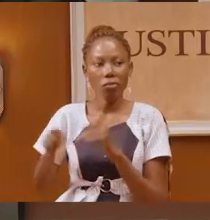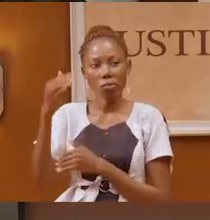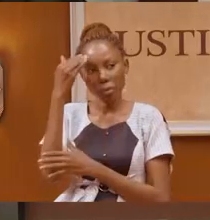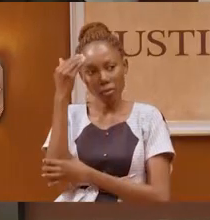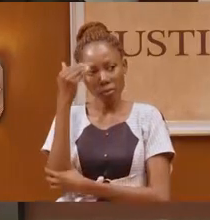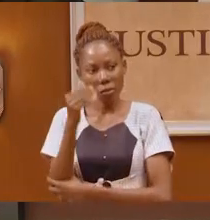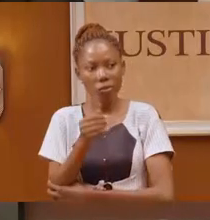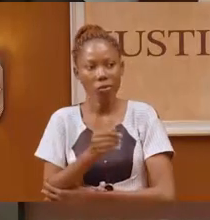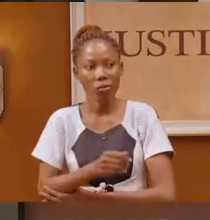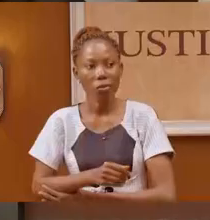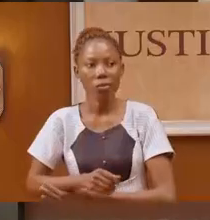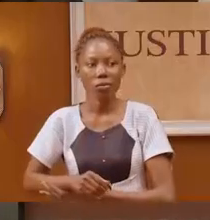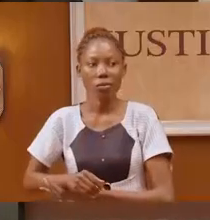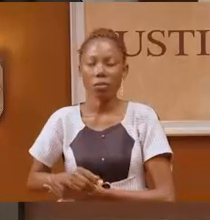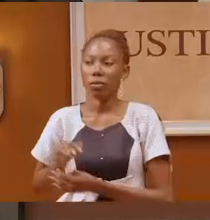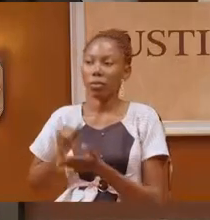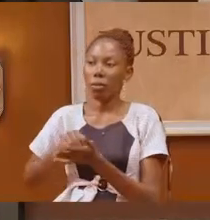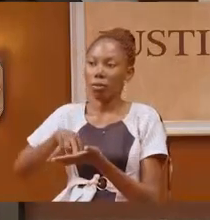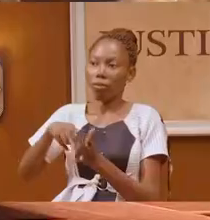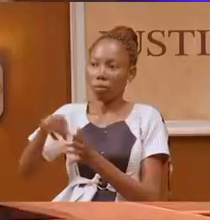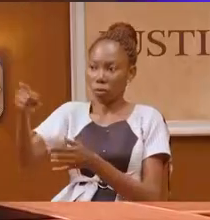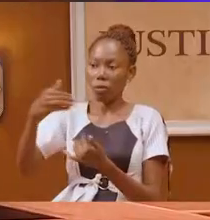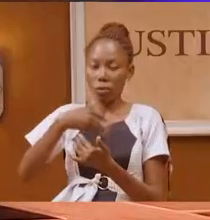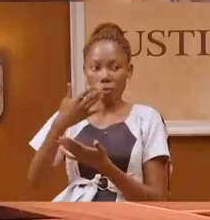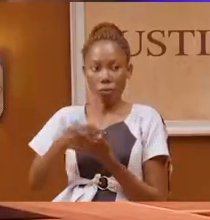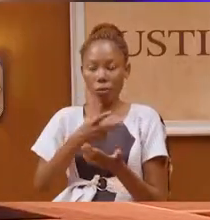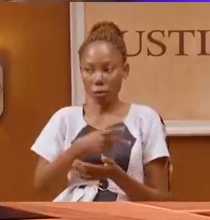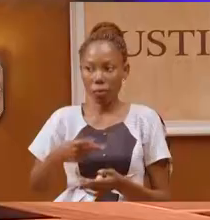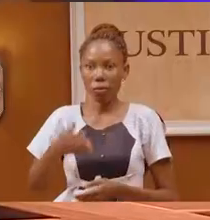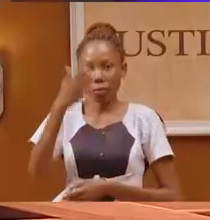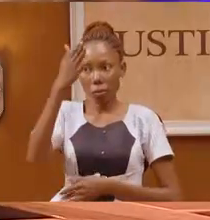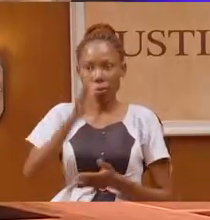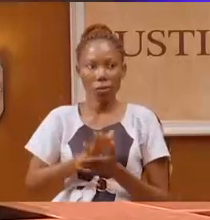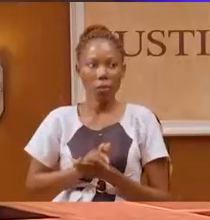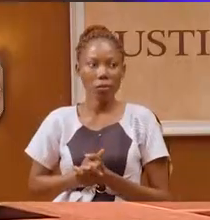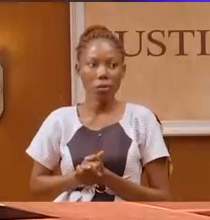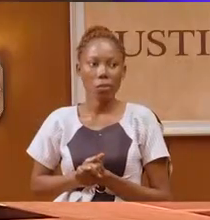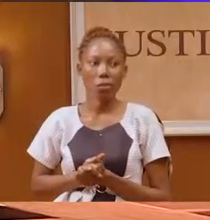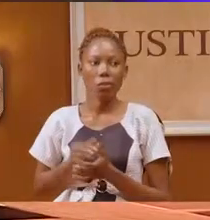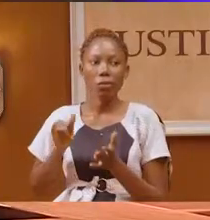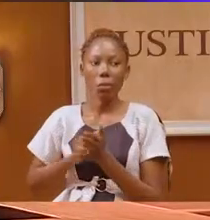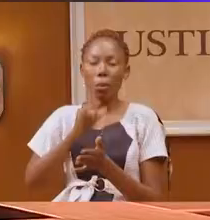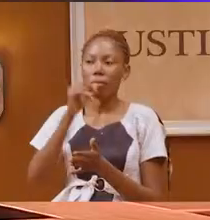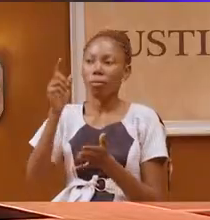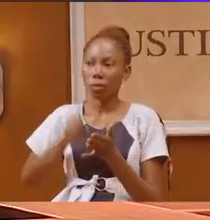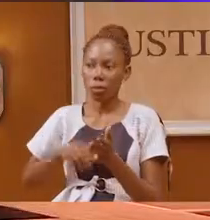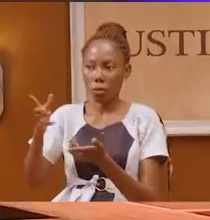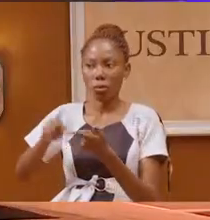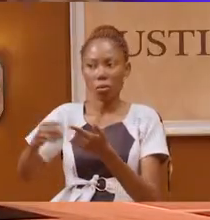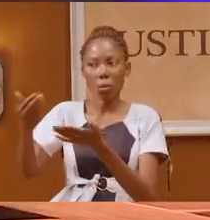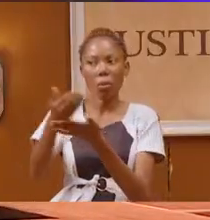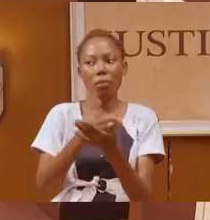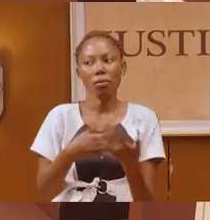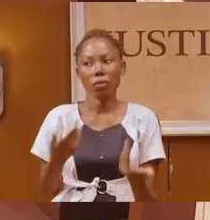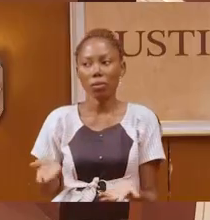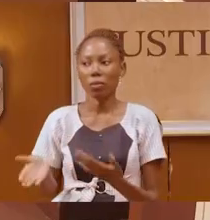So you still have things in their possession now? Yes, they are there. All those are there with you. That's the one you want to sue for? Yes, I want